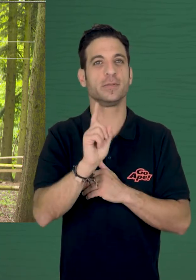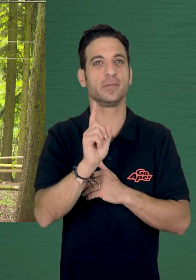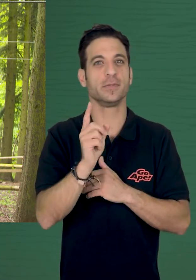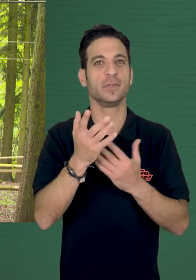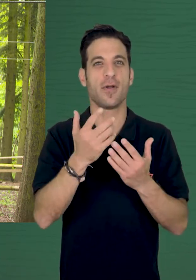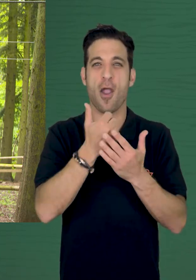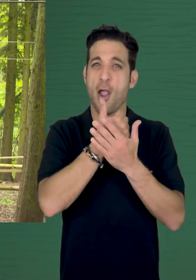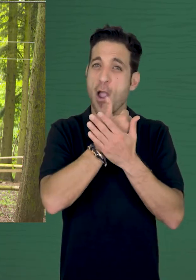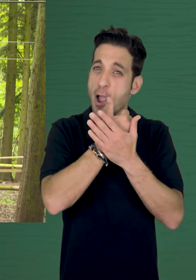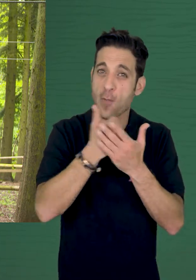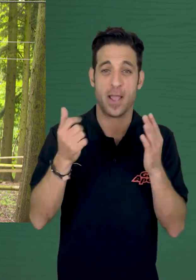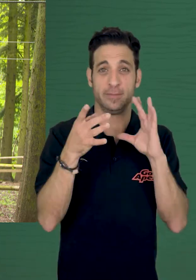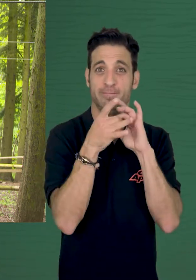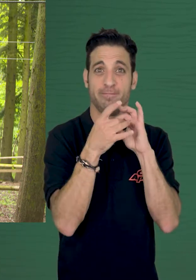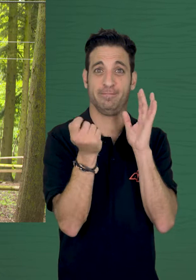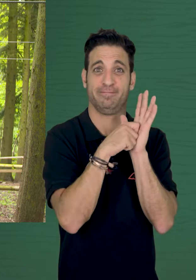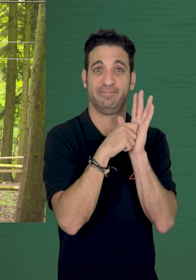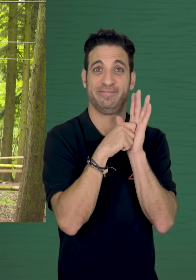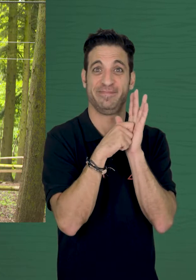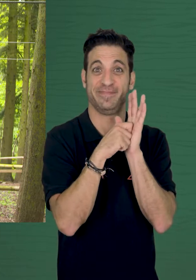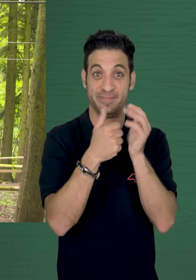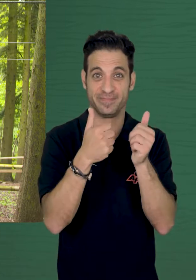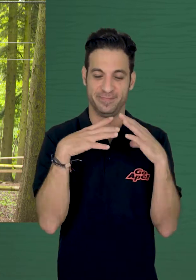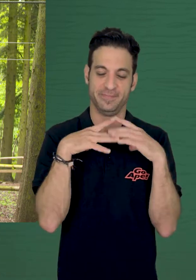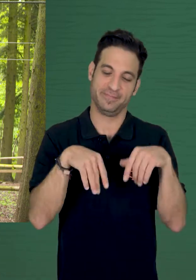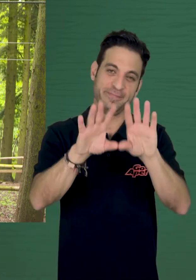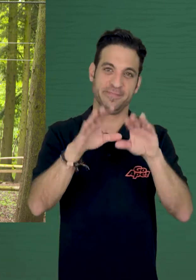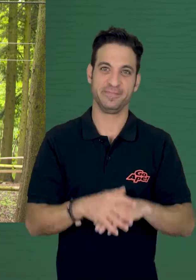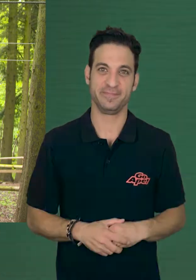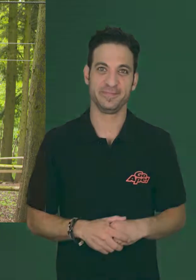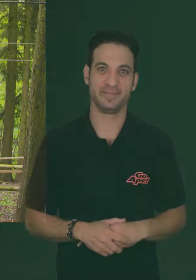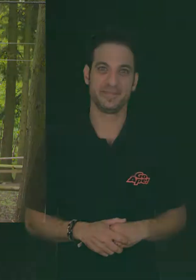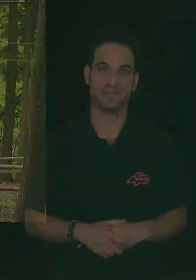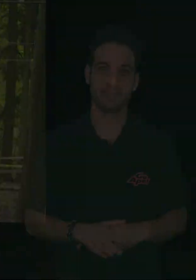Correct, always stay attached. Now you're ready to begin your forest adventure.